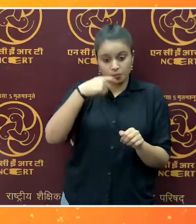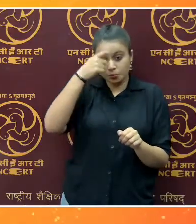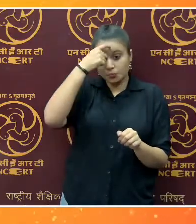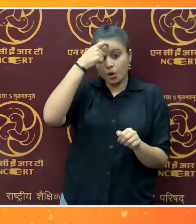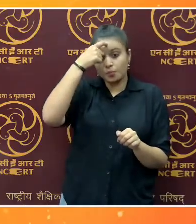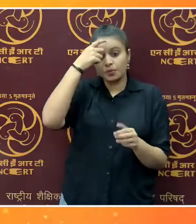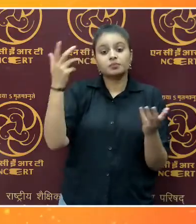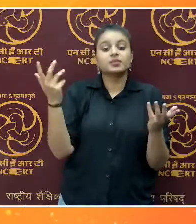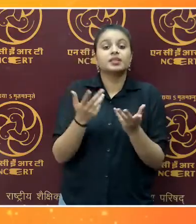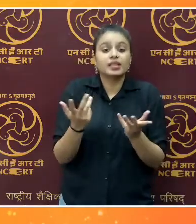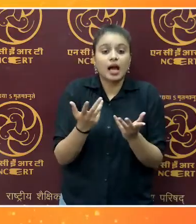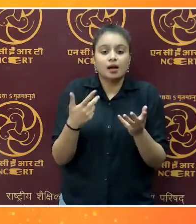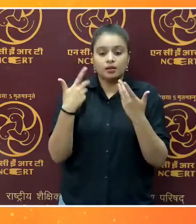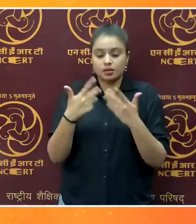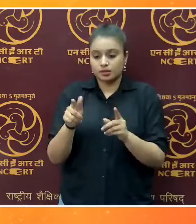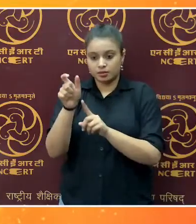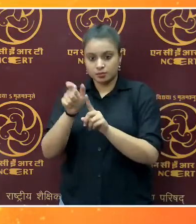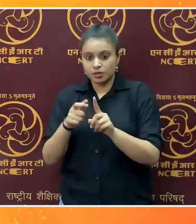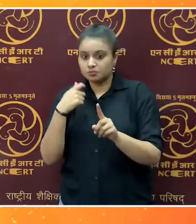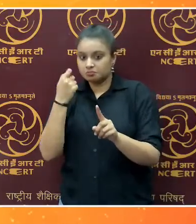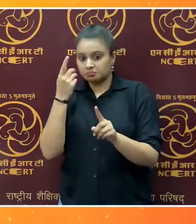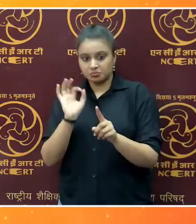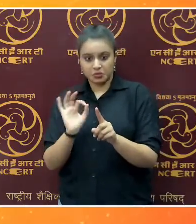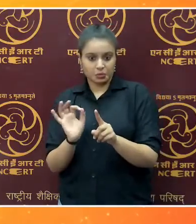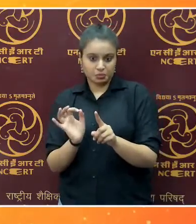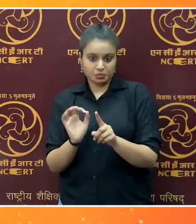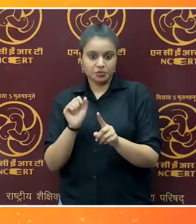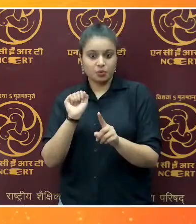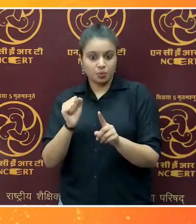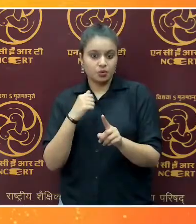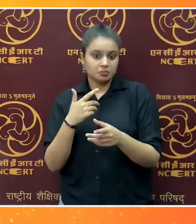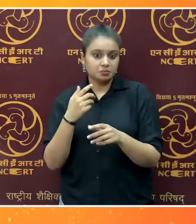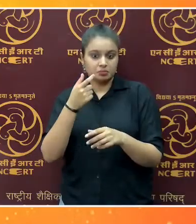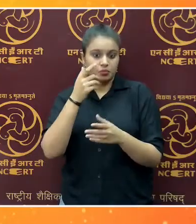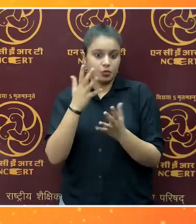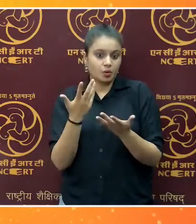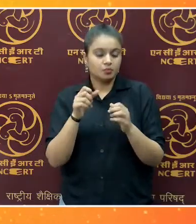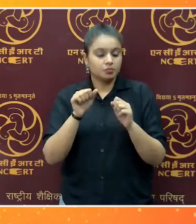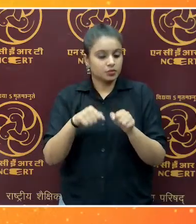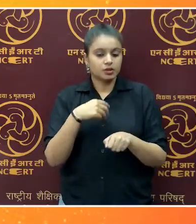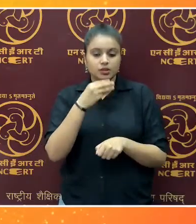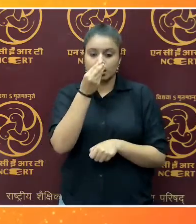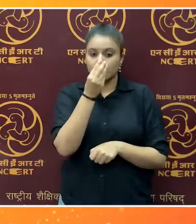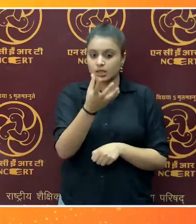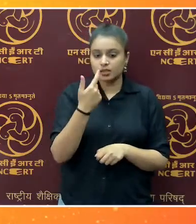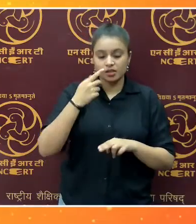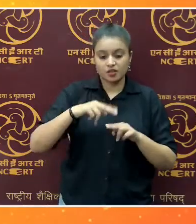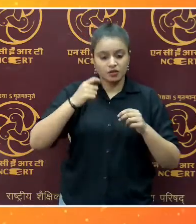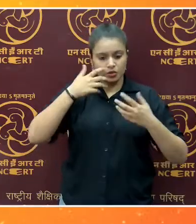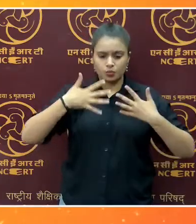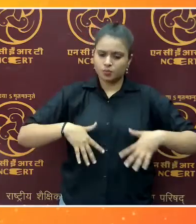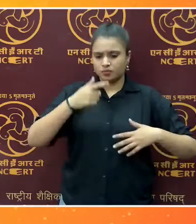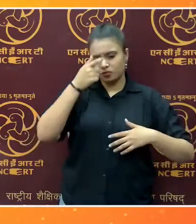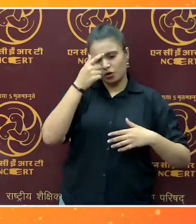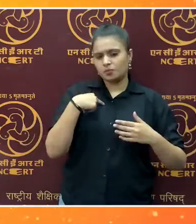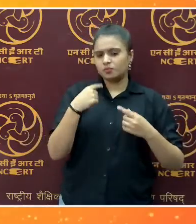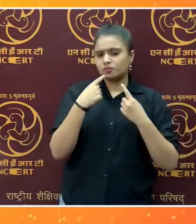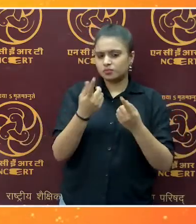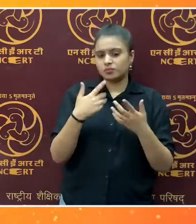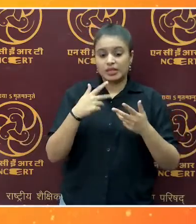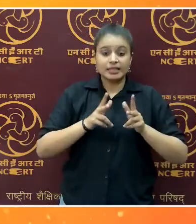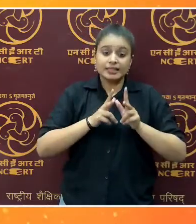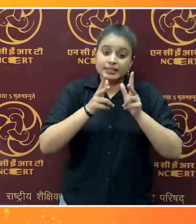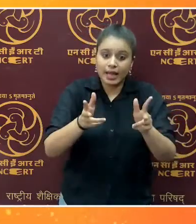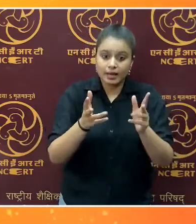is, and nobody was able to understand his problem. So it's easy to understand human problems because human beings can tell what